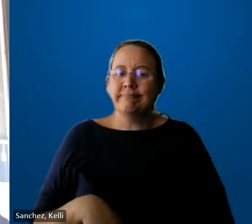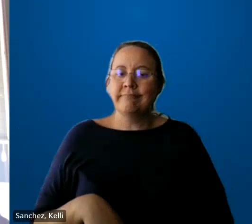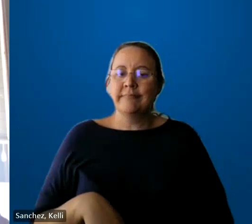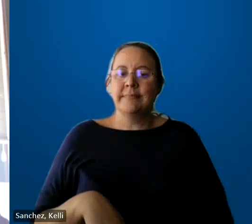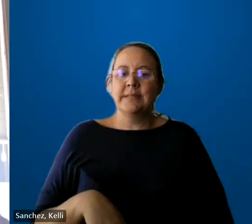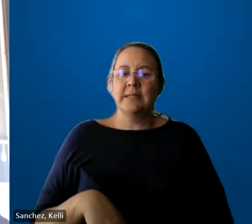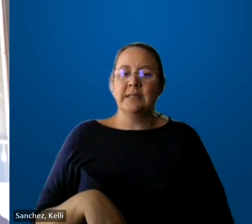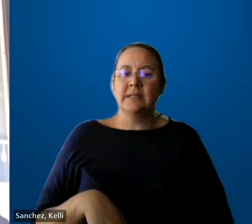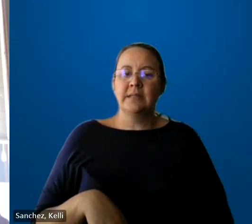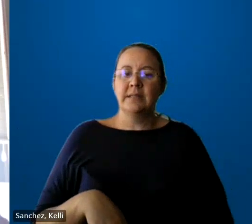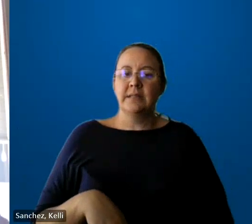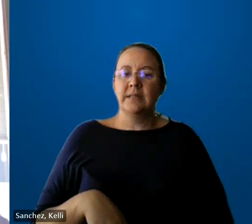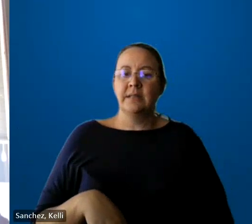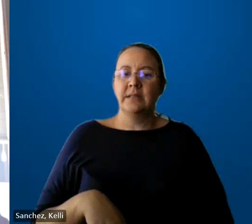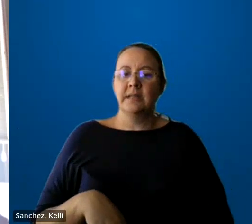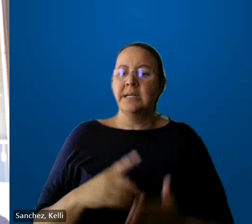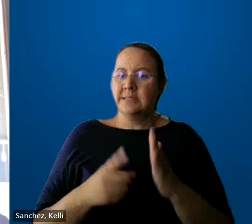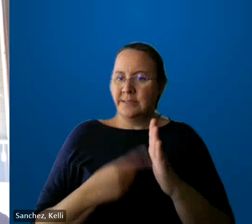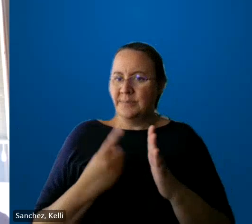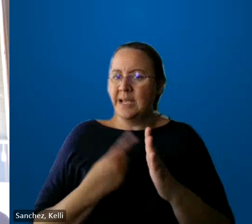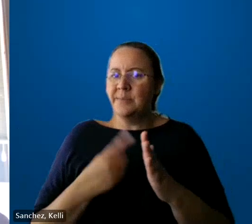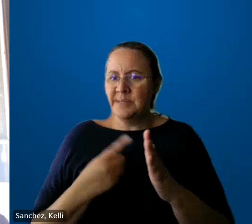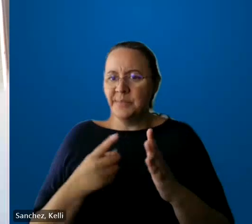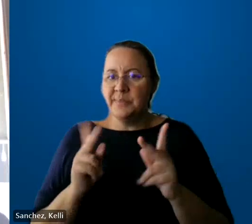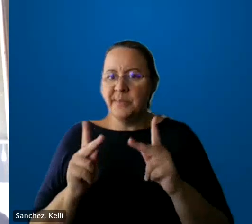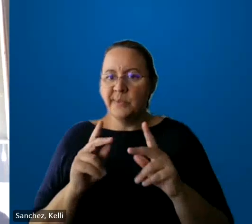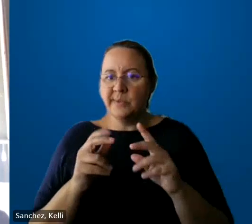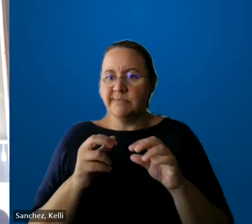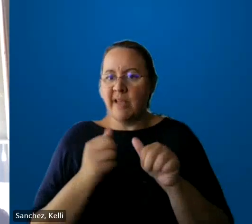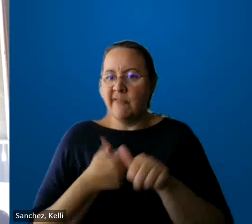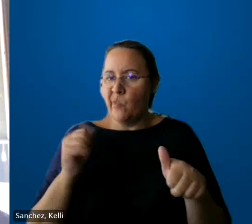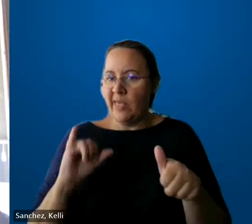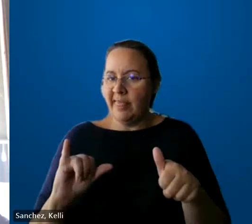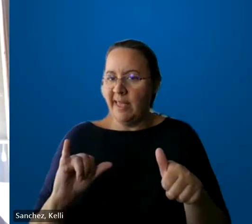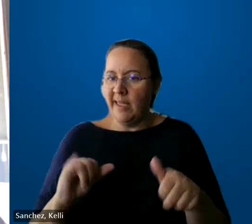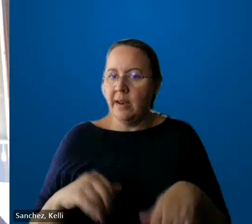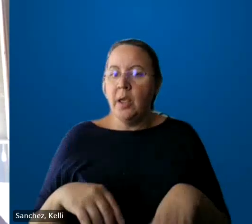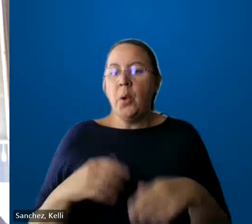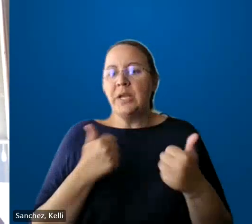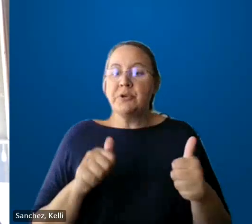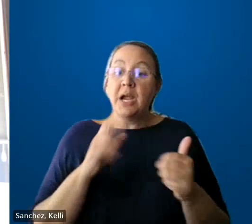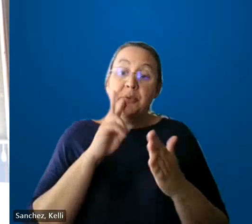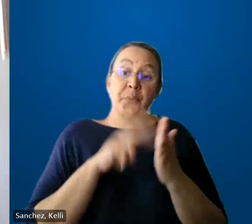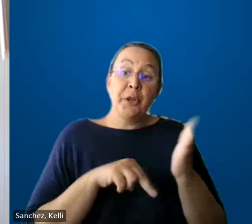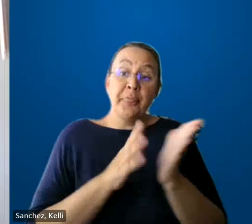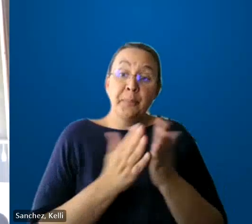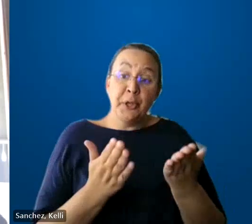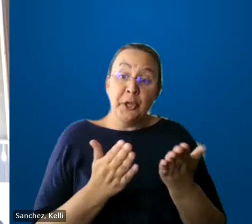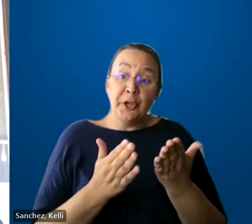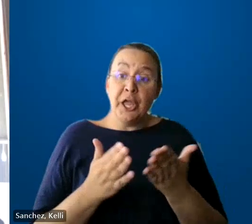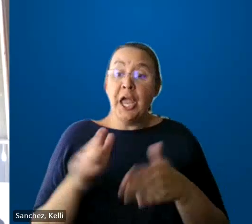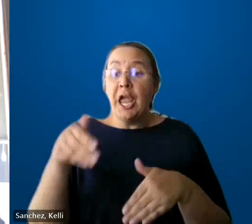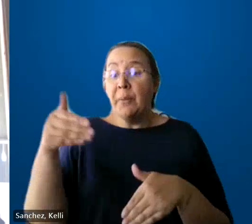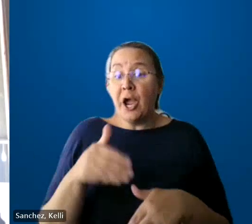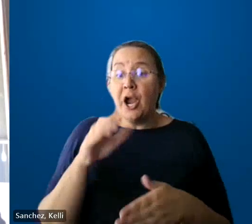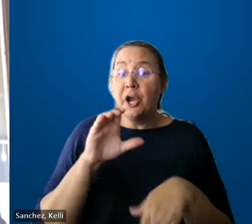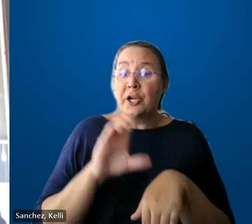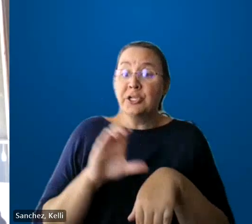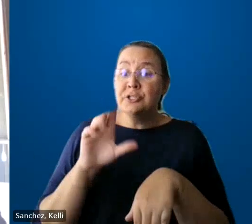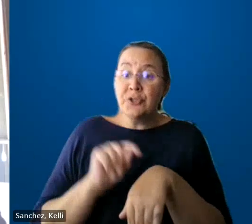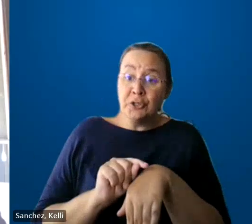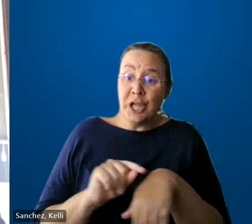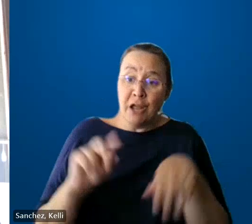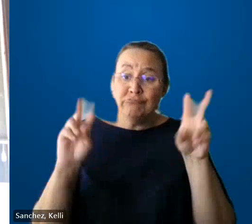trying to get around doing, Hmm. right? Like we try and read the books and we like hire consultants and we do all of this stuff